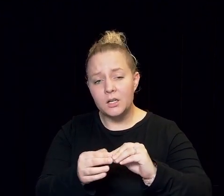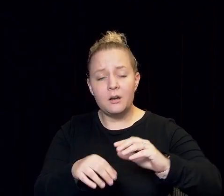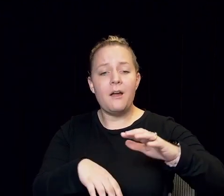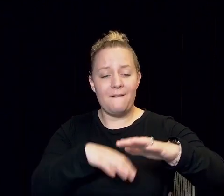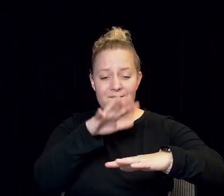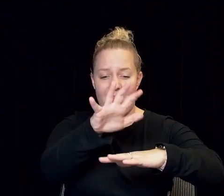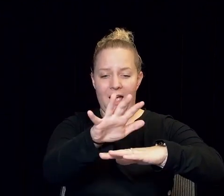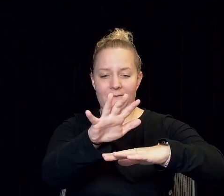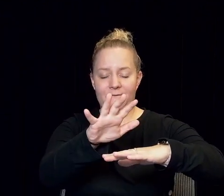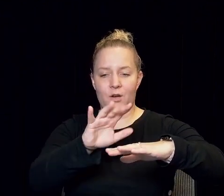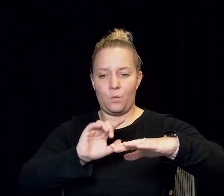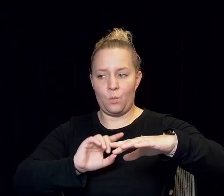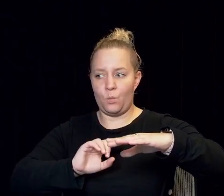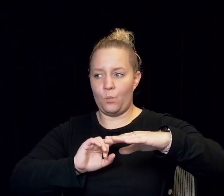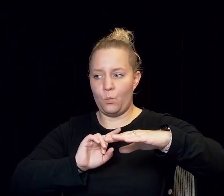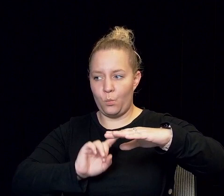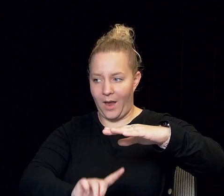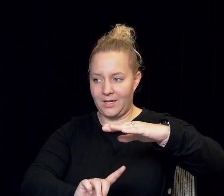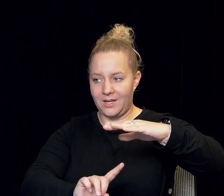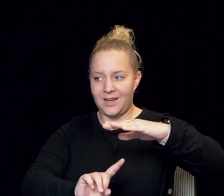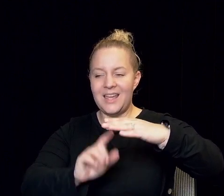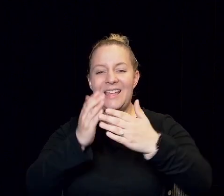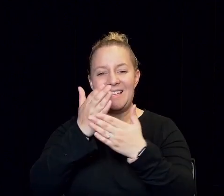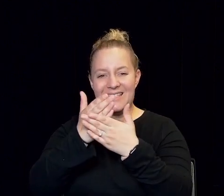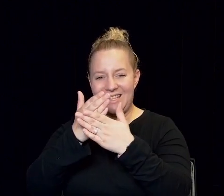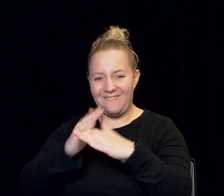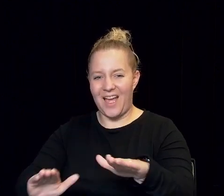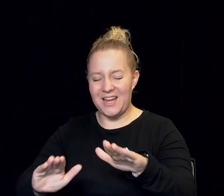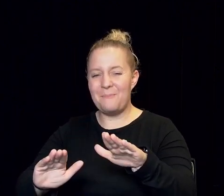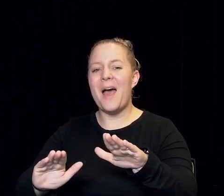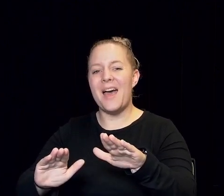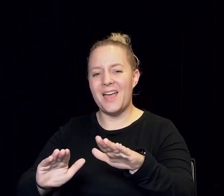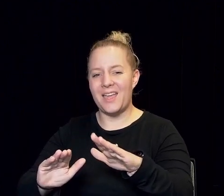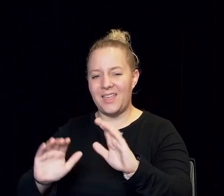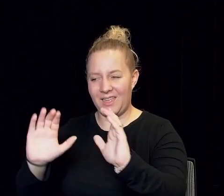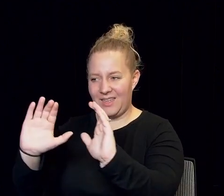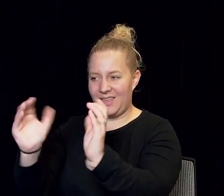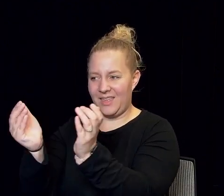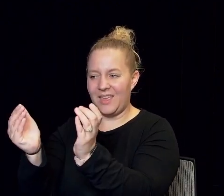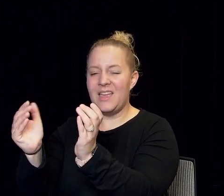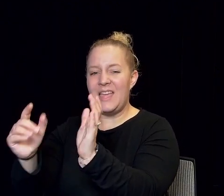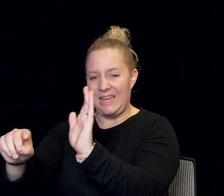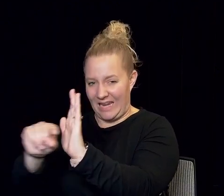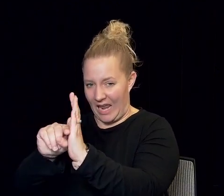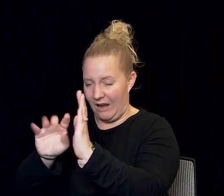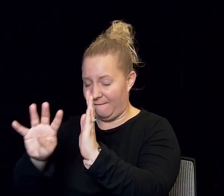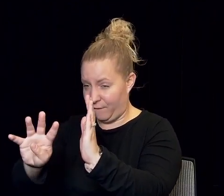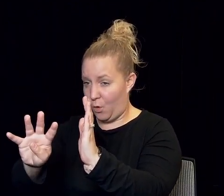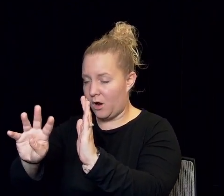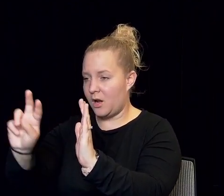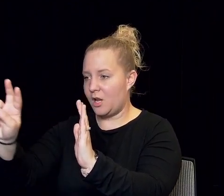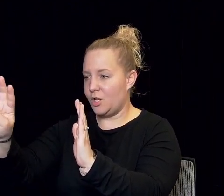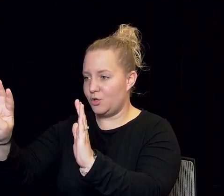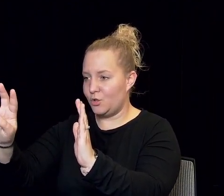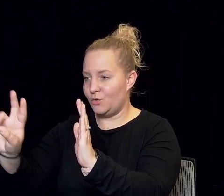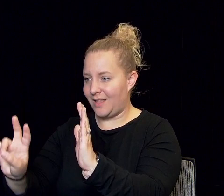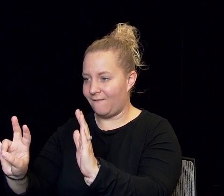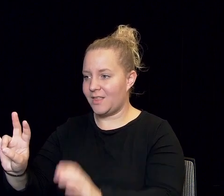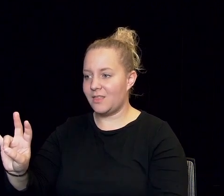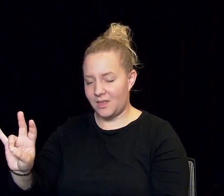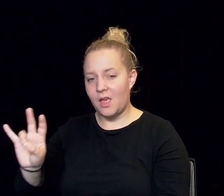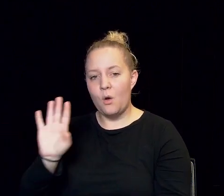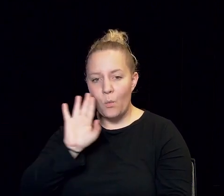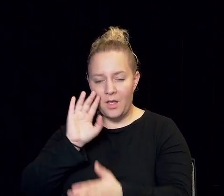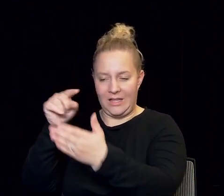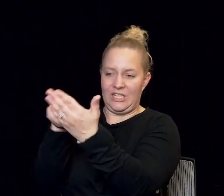1. I got 5 over 1 divided by negative 4 and 2/7. When that's the case, we're going to check